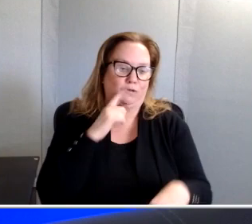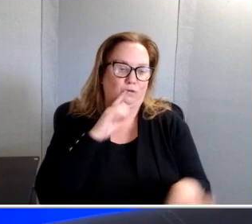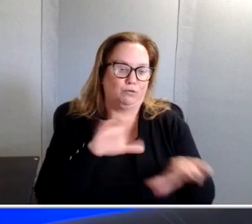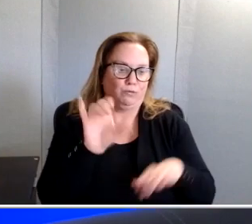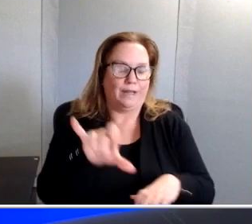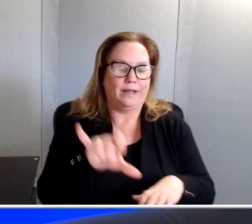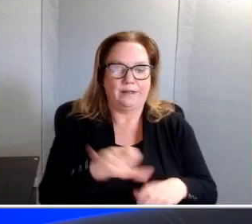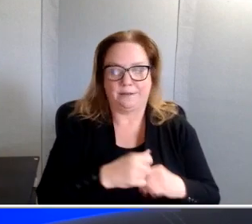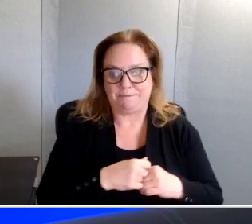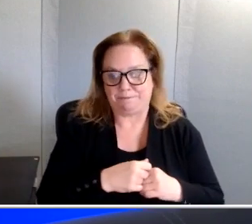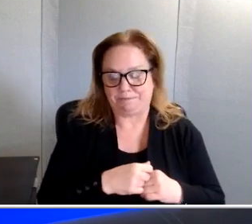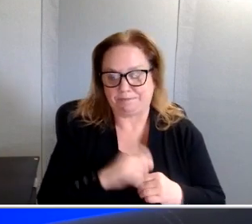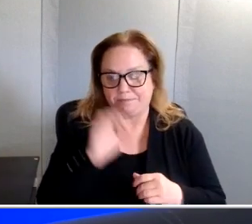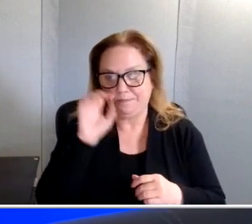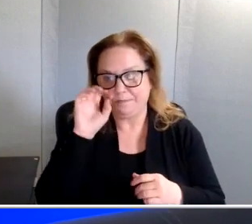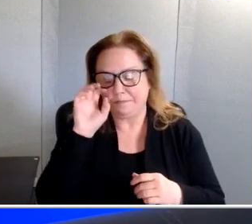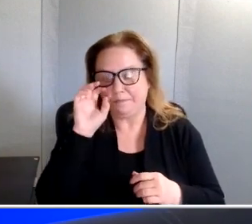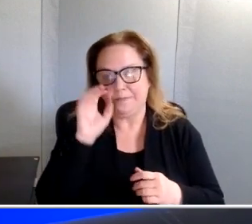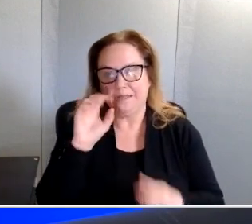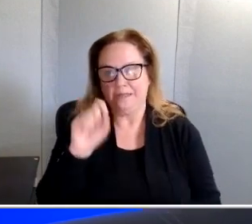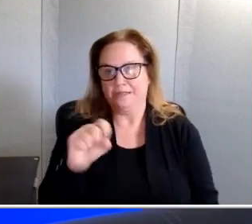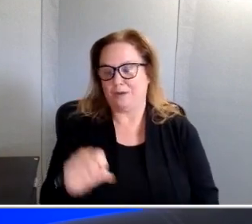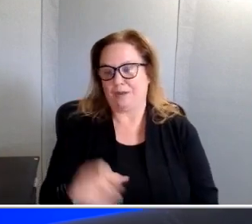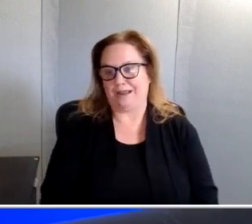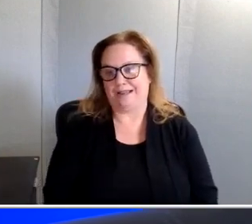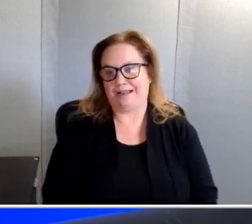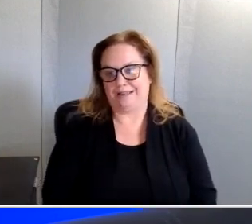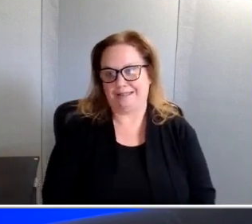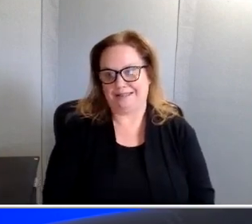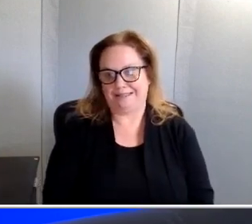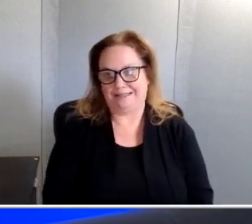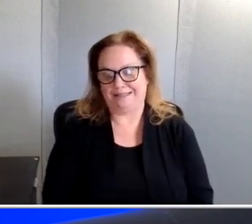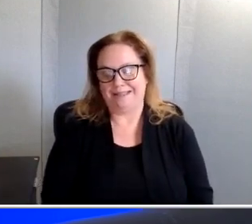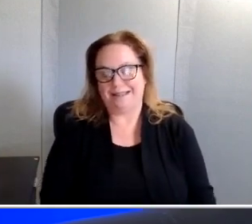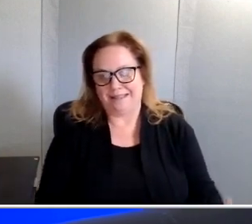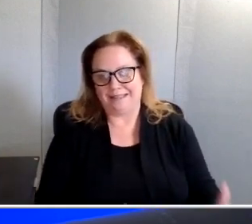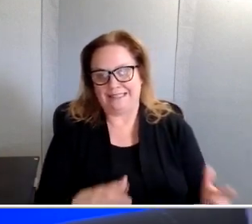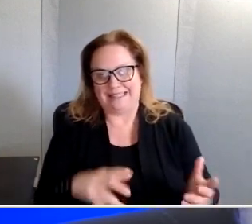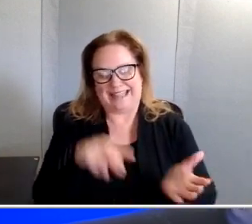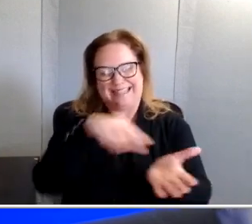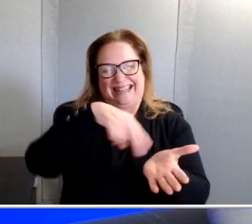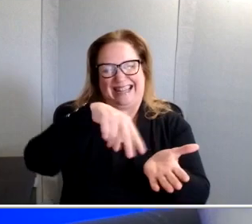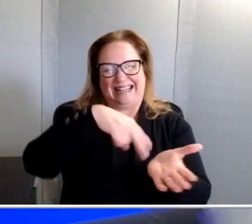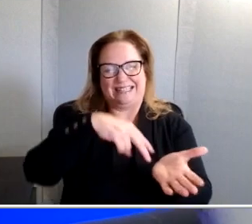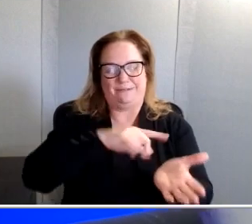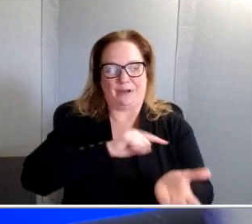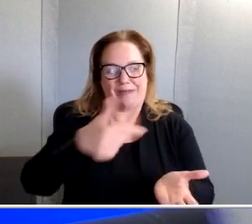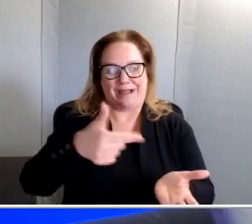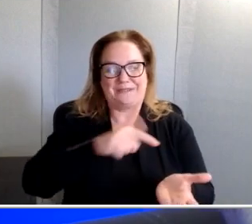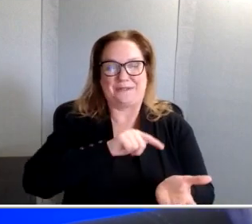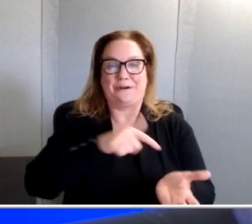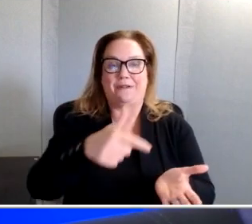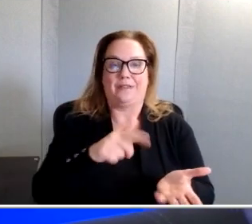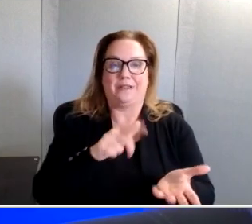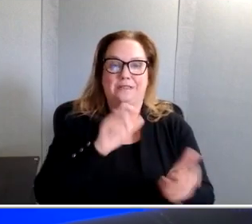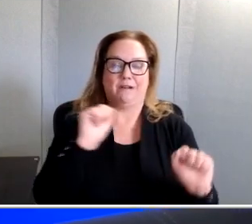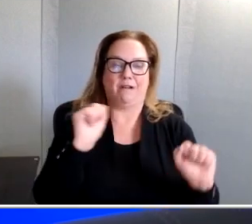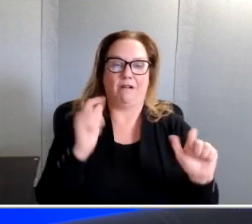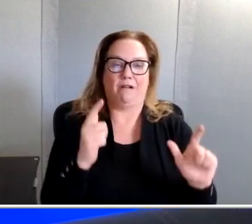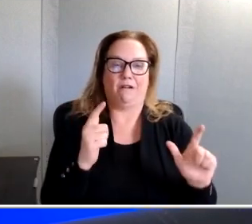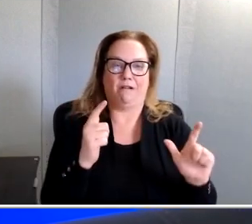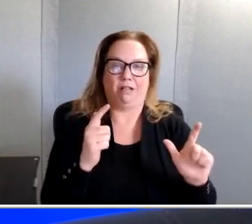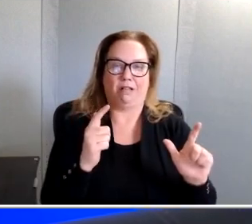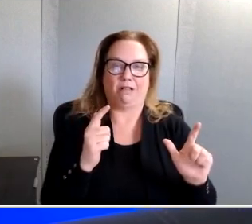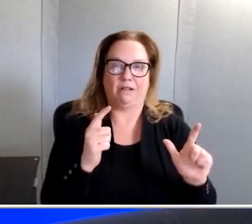letter. And so yeah, it's just it's more of the dance, right? We go back to all of this is, and you